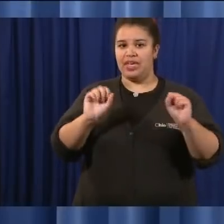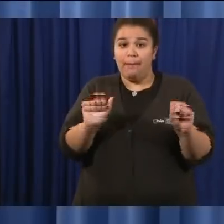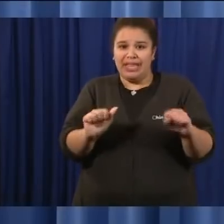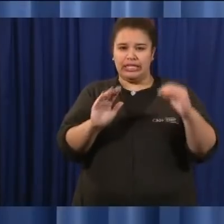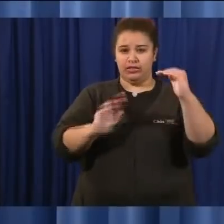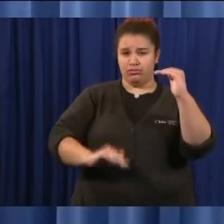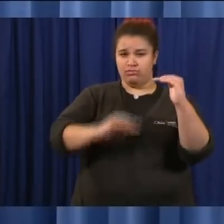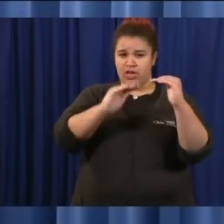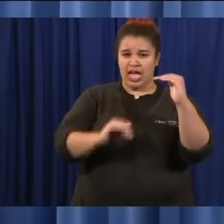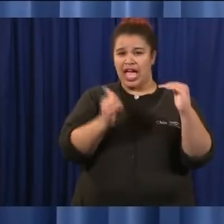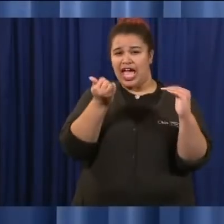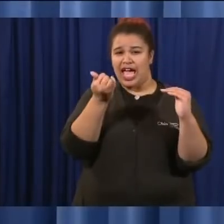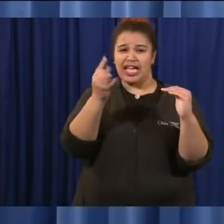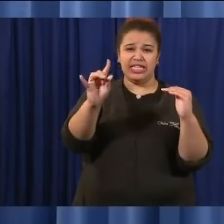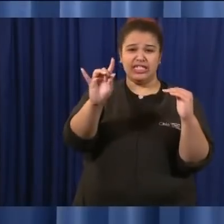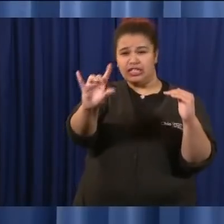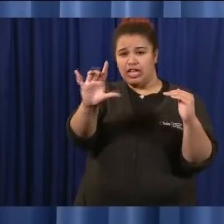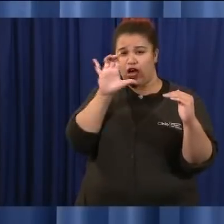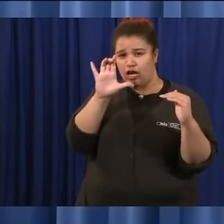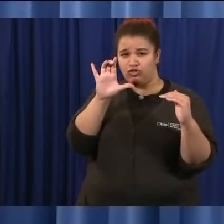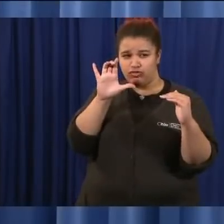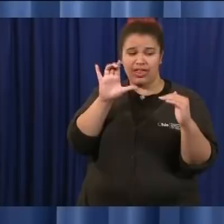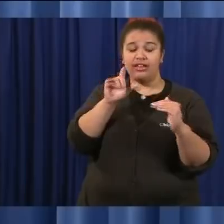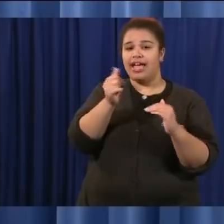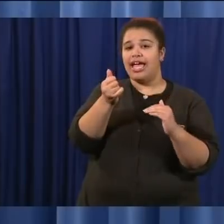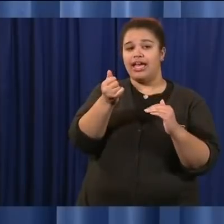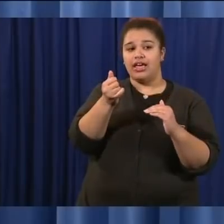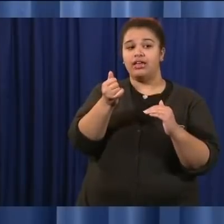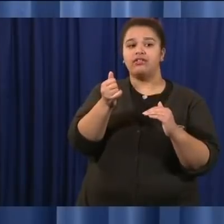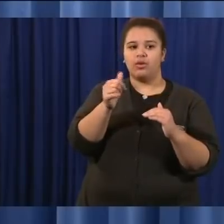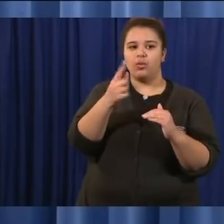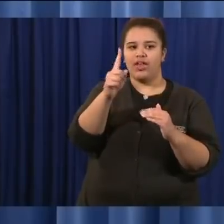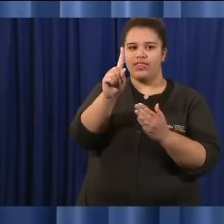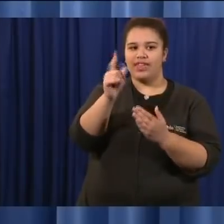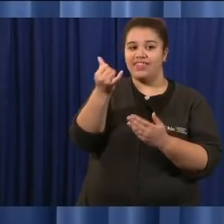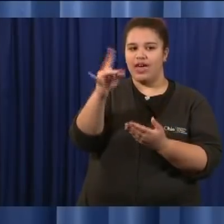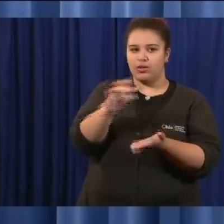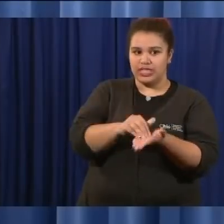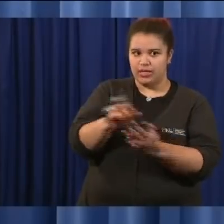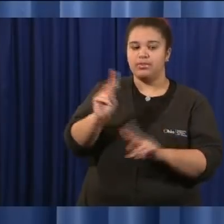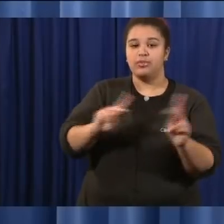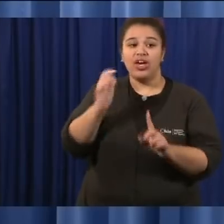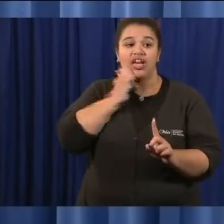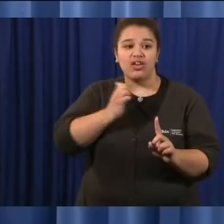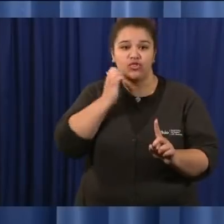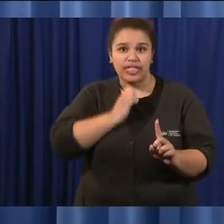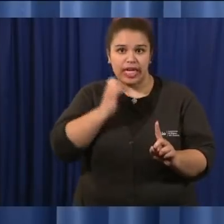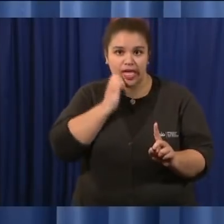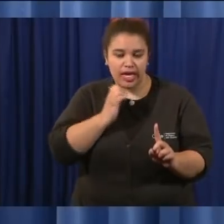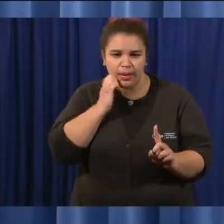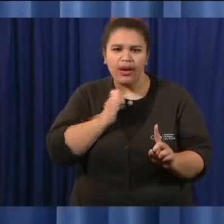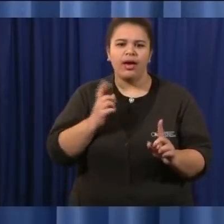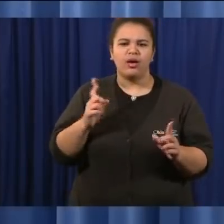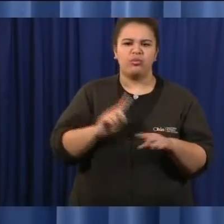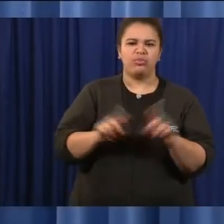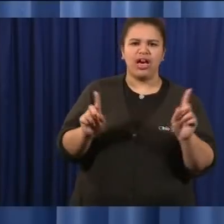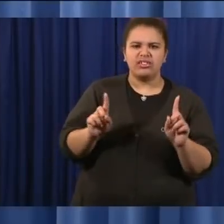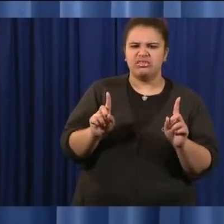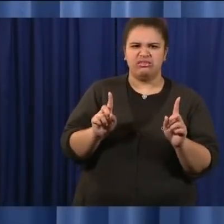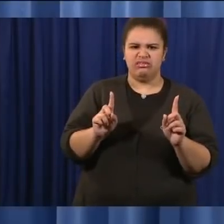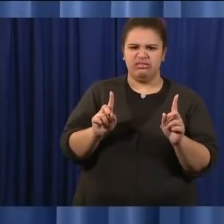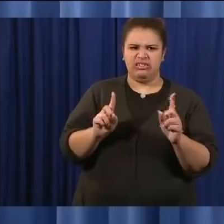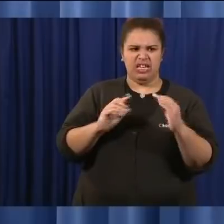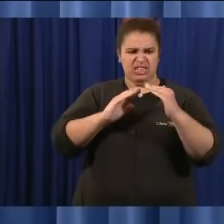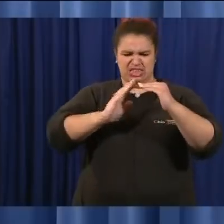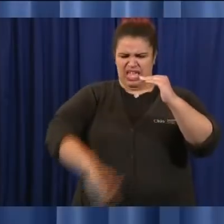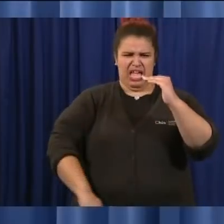per day, but over the last week, an average of about 9,100 Ohioans per day have been tested. Why are we